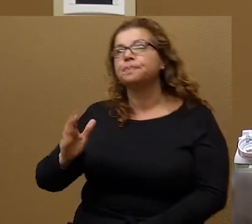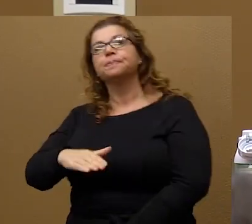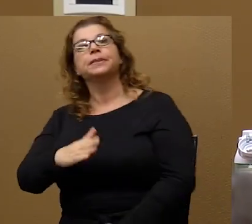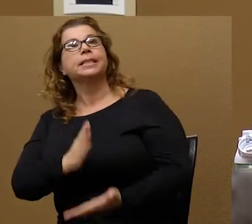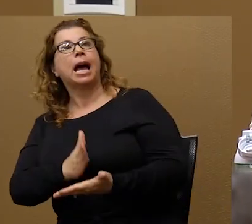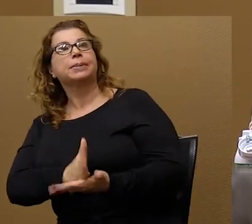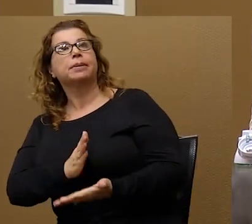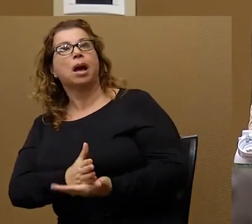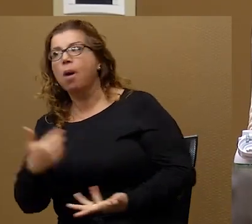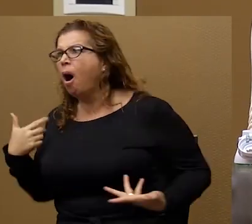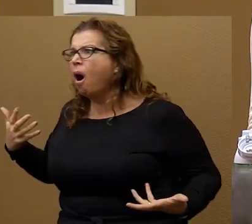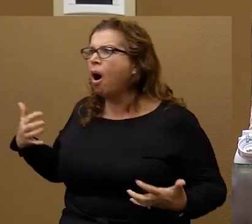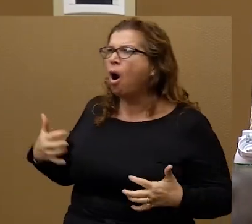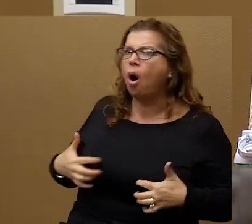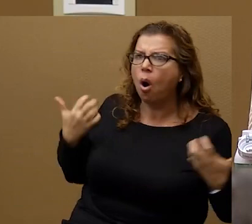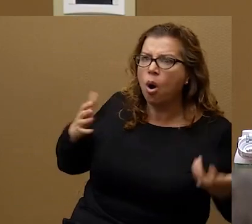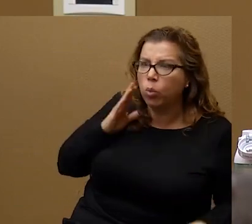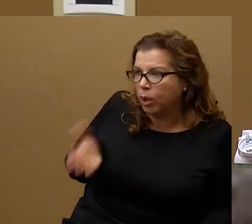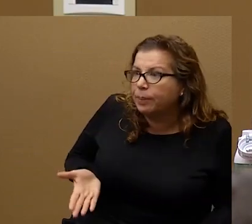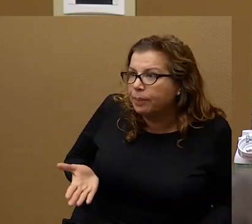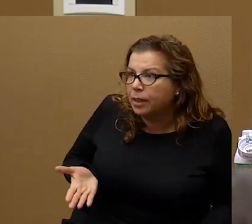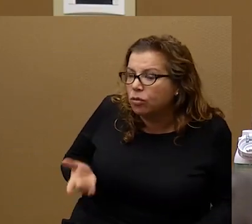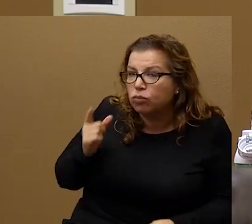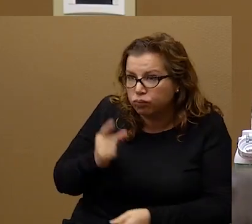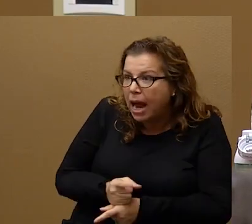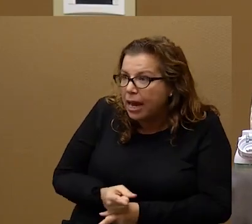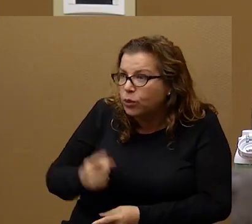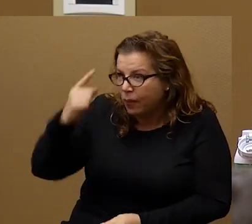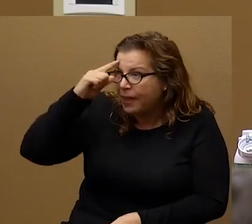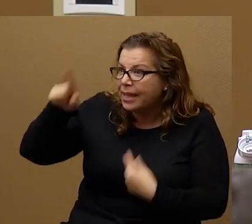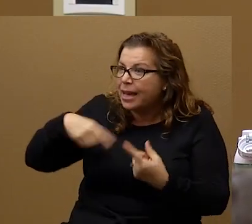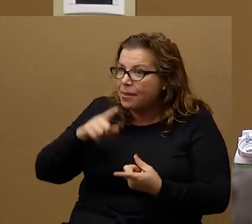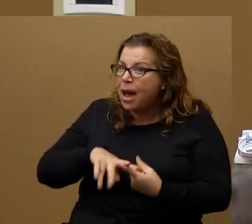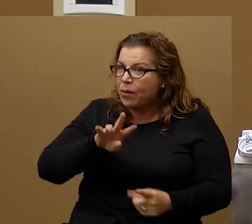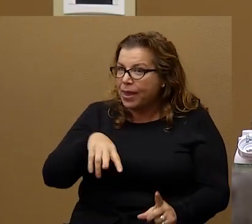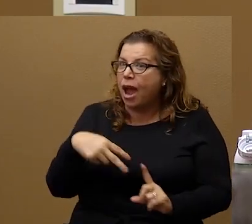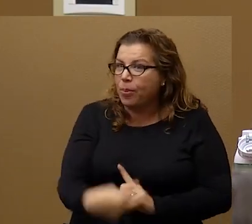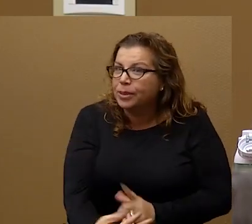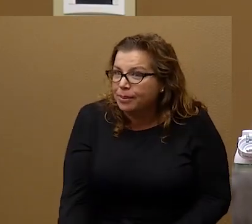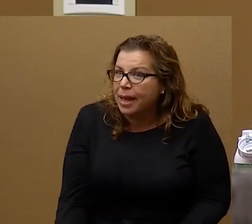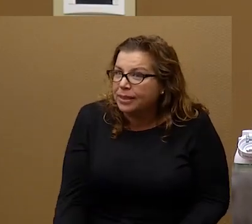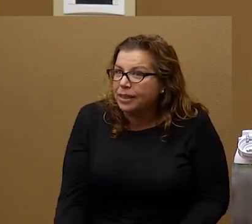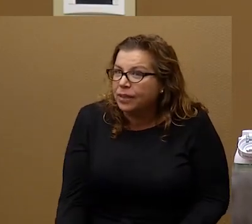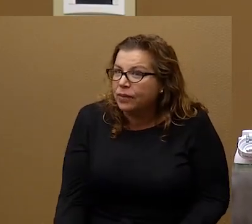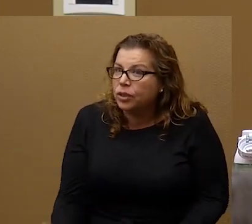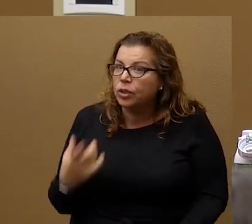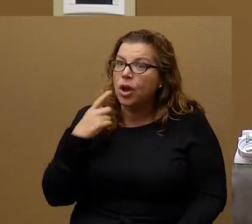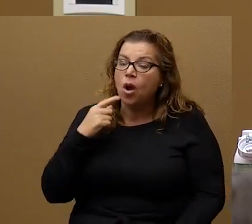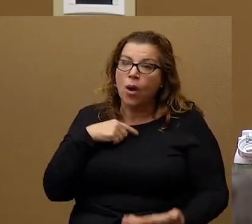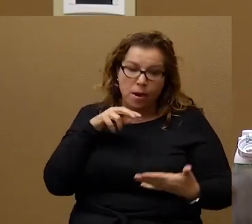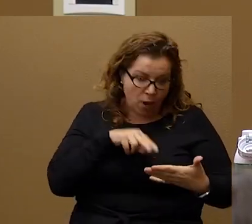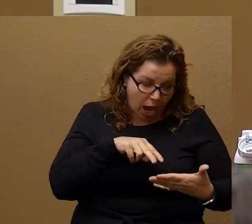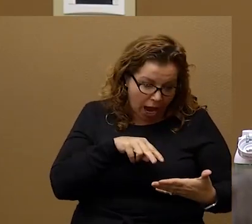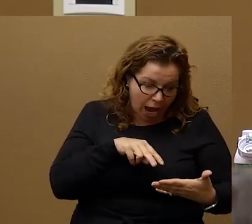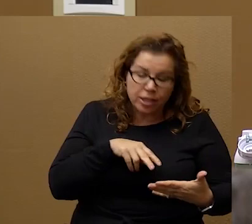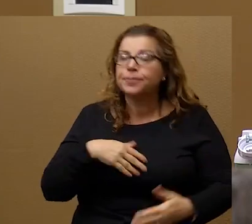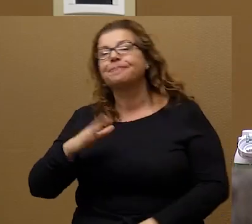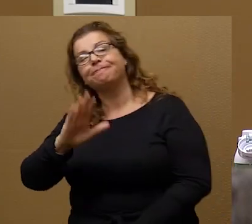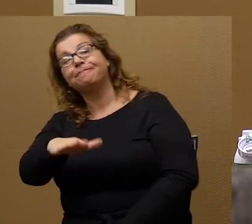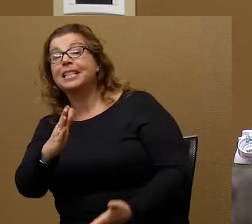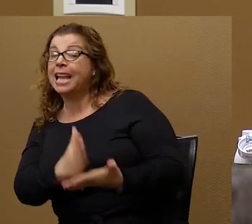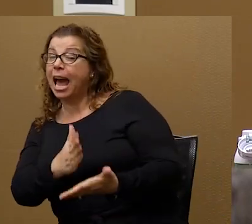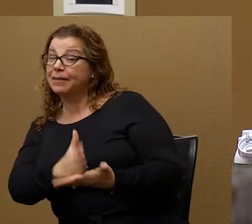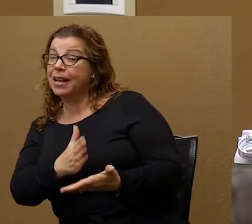who wouldn't be? If you're really into something and someone's like, oh, all right, time to work again, you'd be like, no, I want to watch my show. So I thought that was really